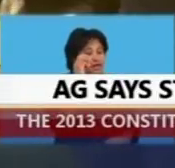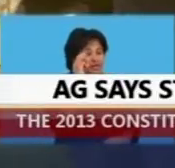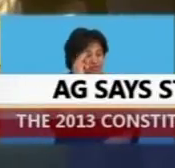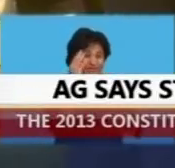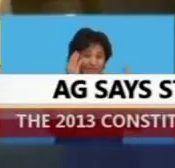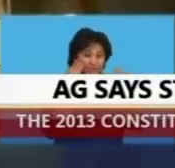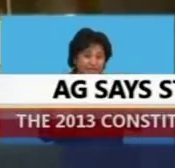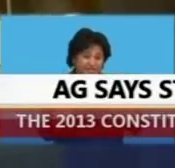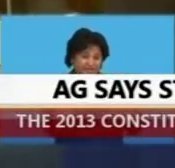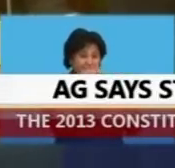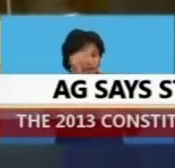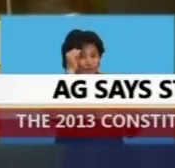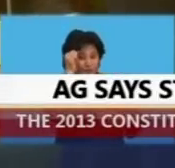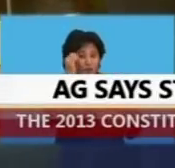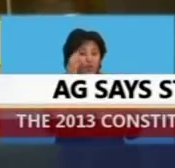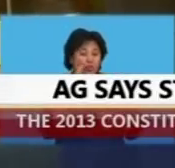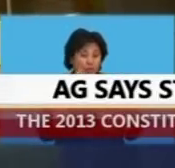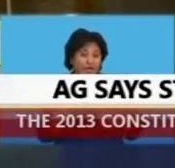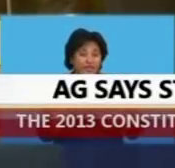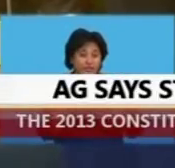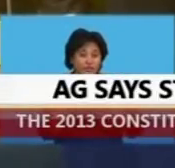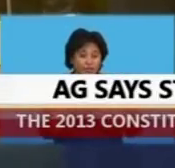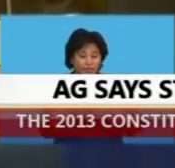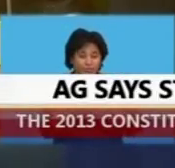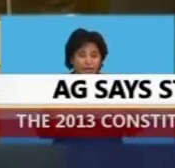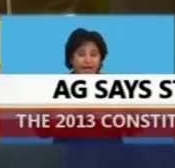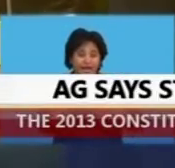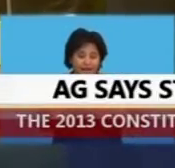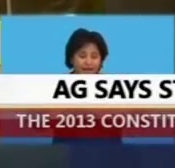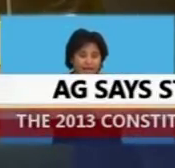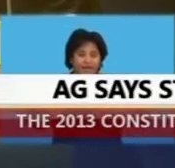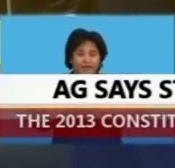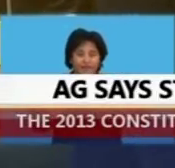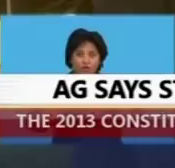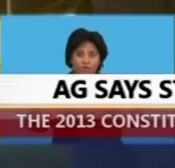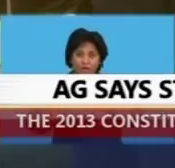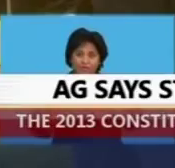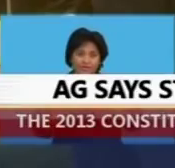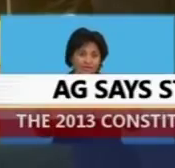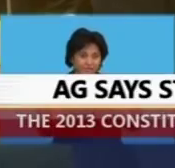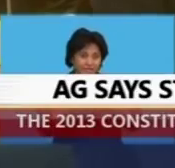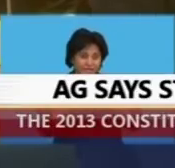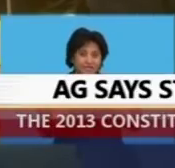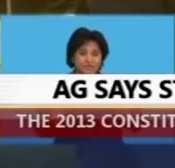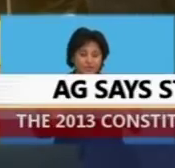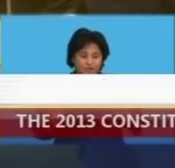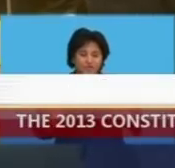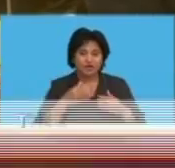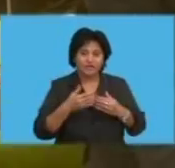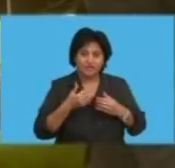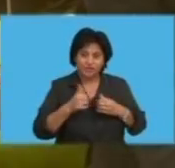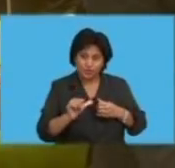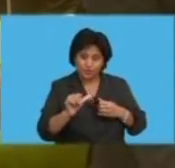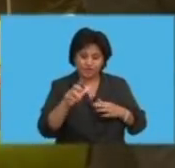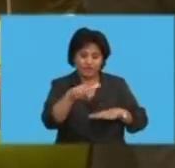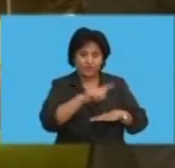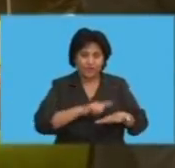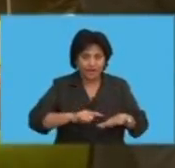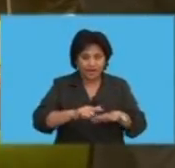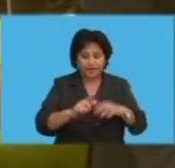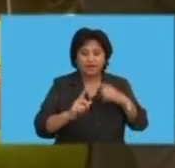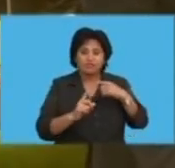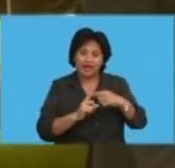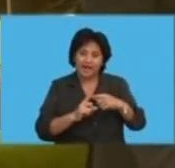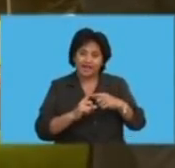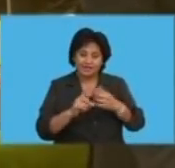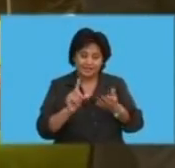acquire land for public purposes, because of the security of tenure and because of the investment that's been made by